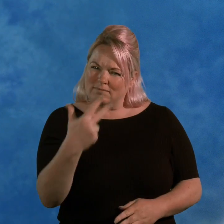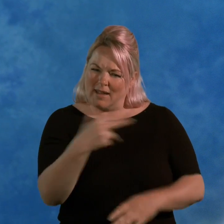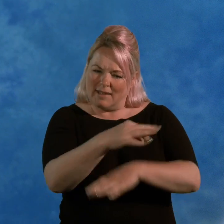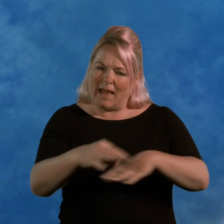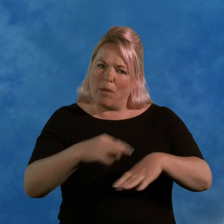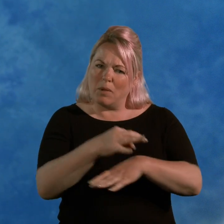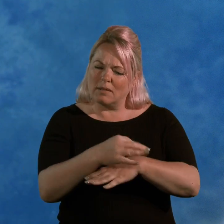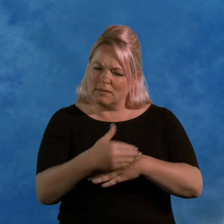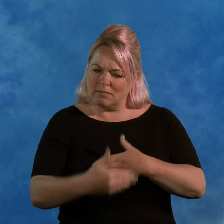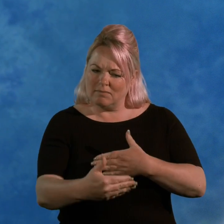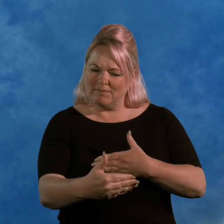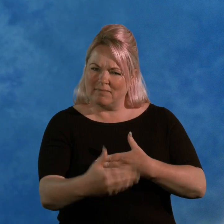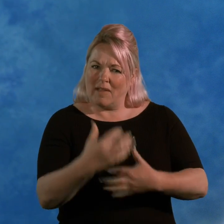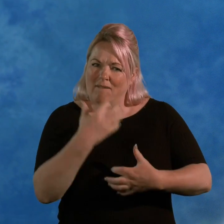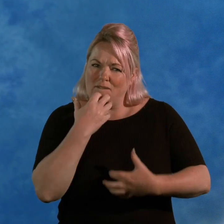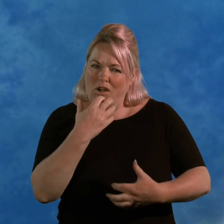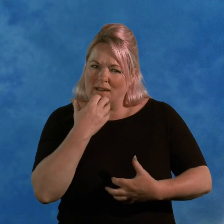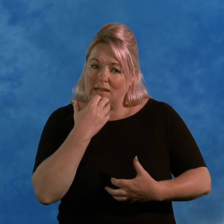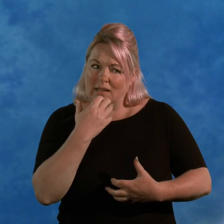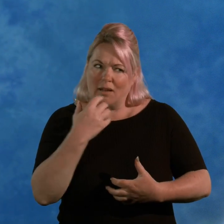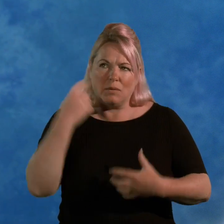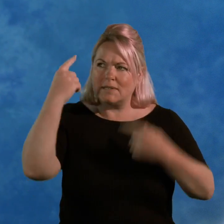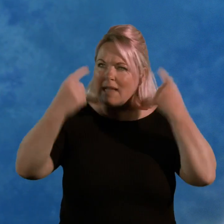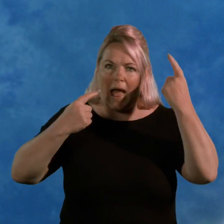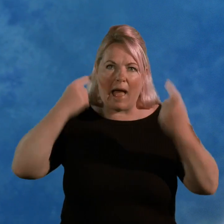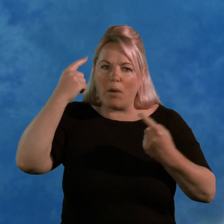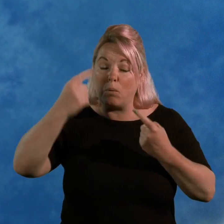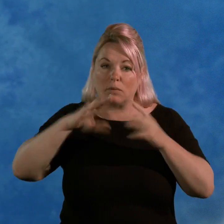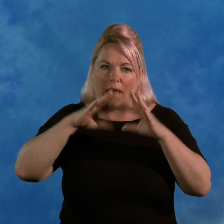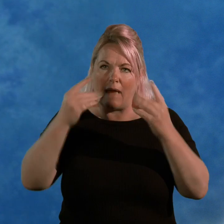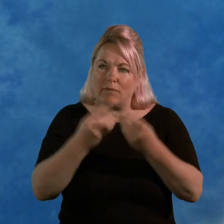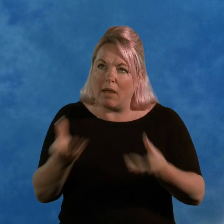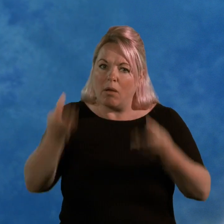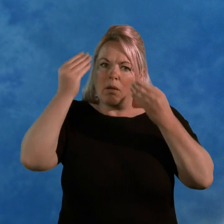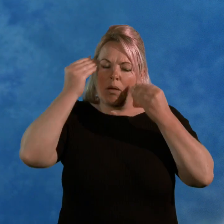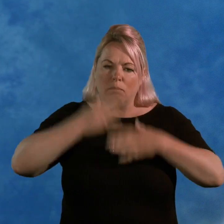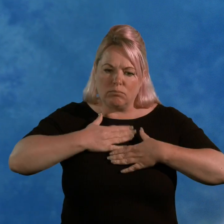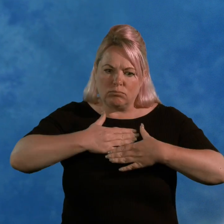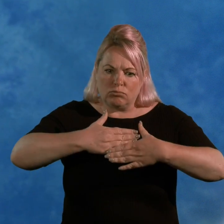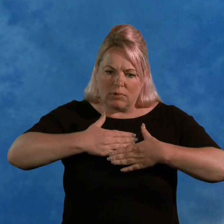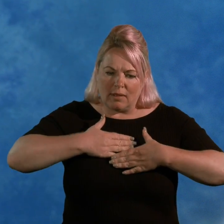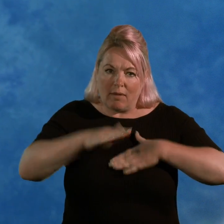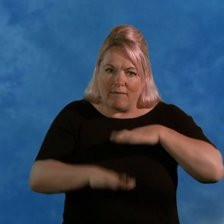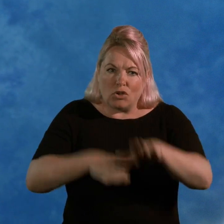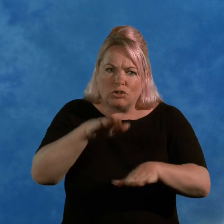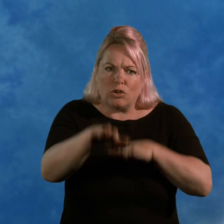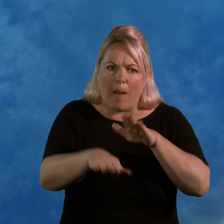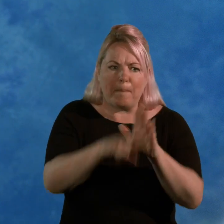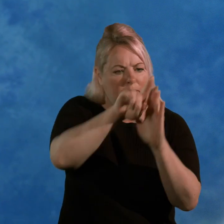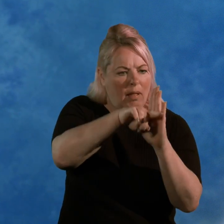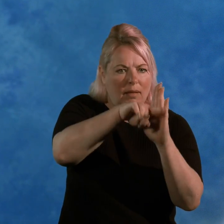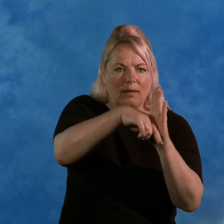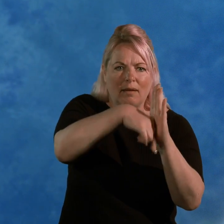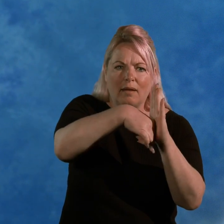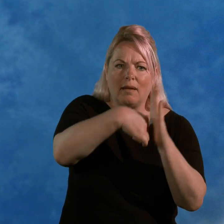were quite frightening. I heard every sound, my breathing, footsteps, clocks